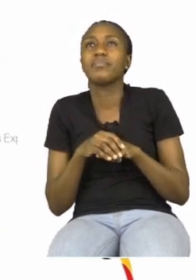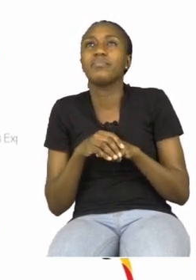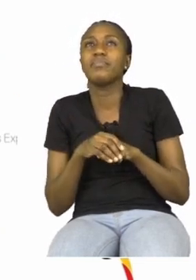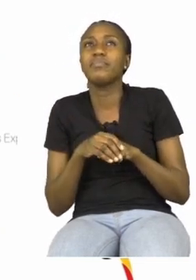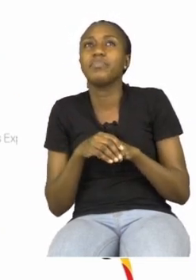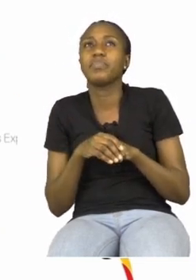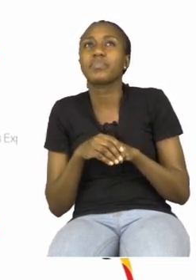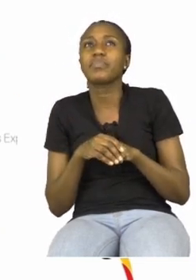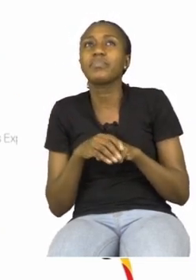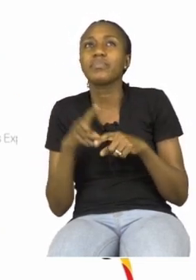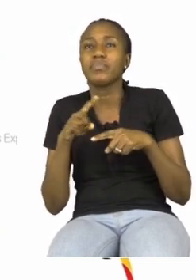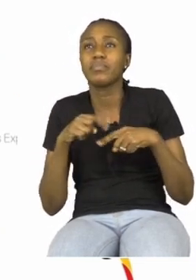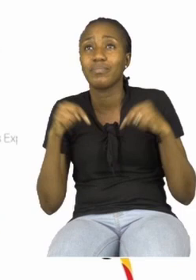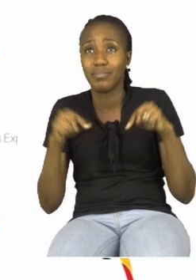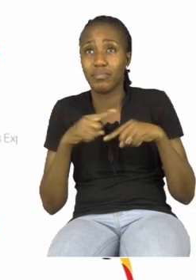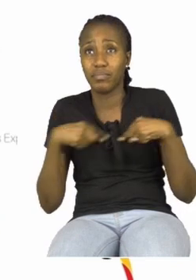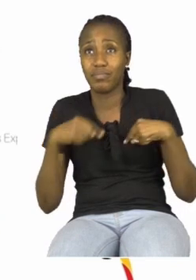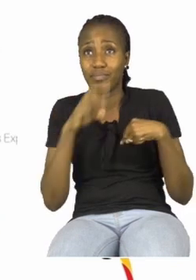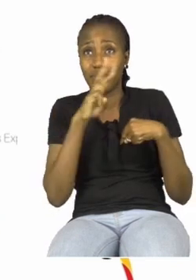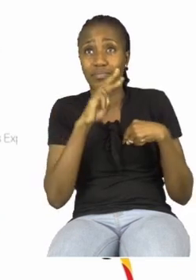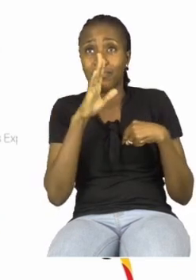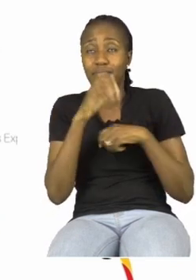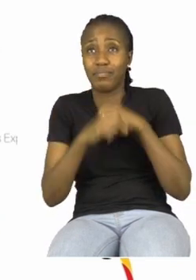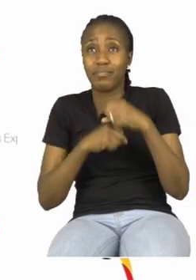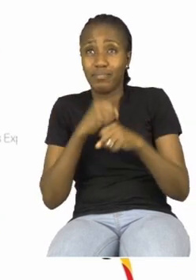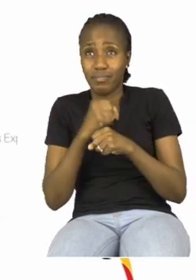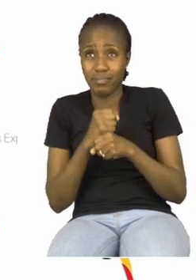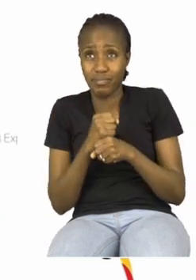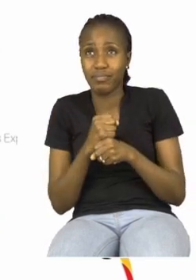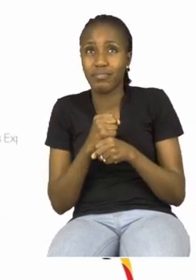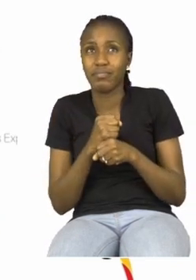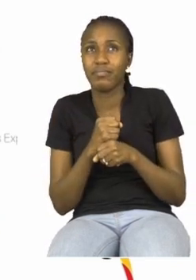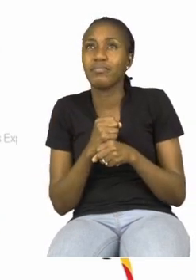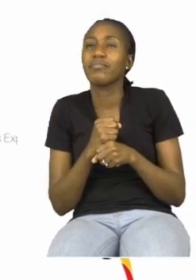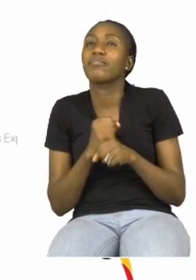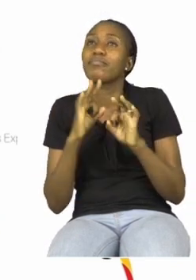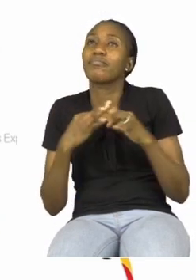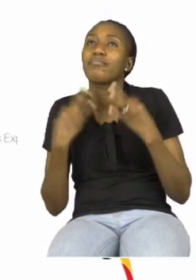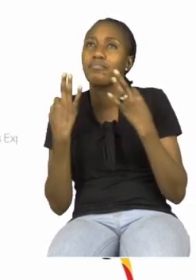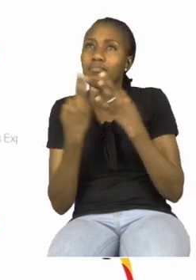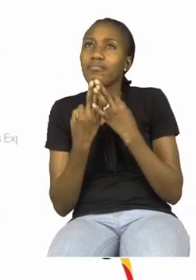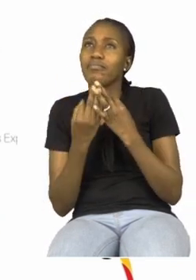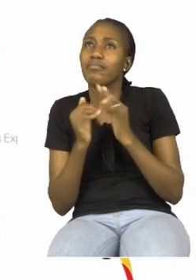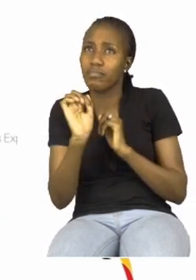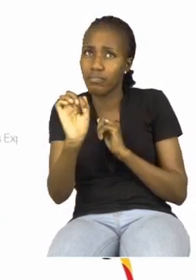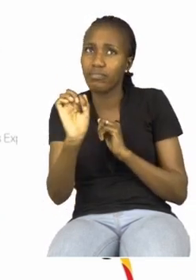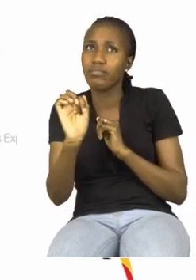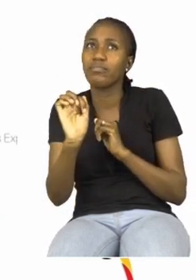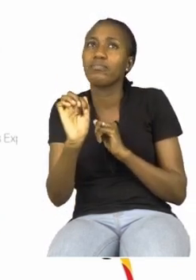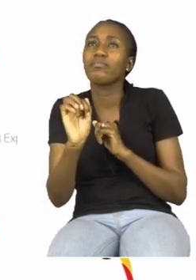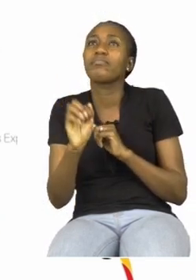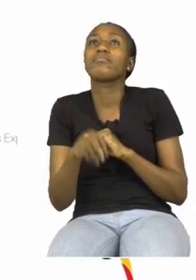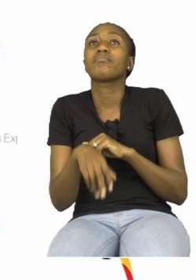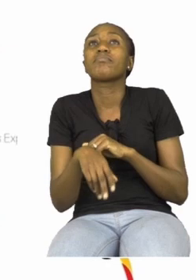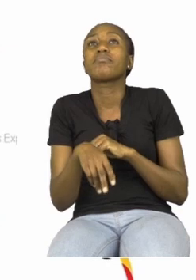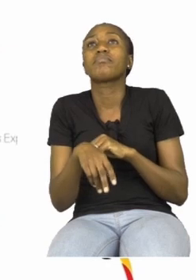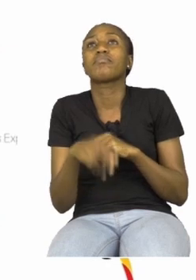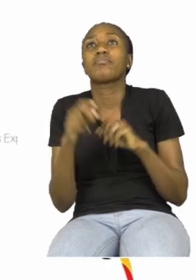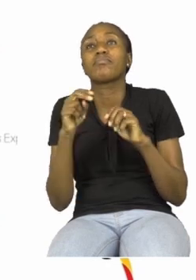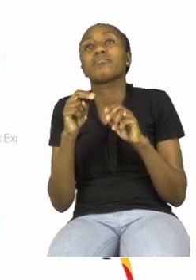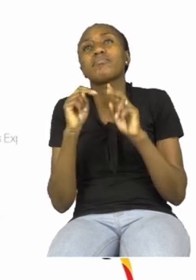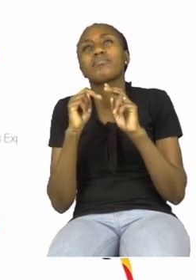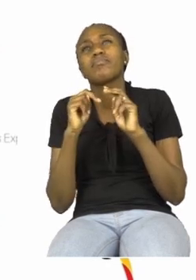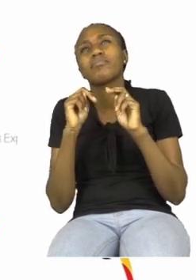we are 35 years old, and then the Namibian Cycling Federation is also affiliated to the UCI, being the Union